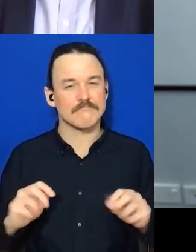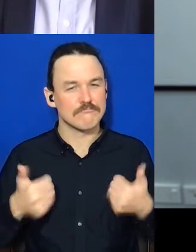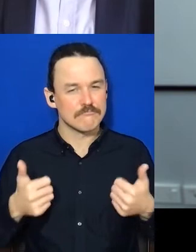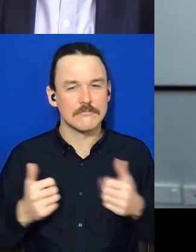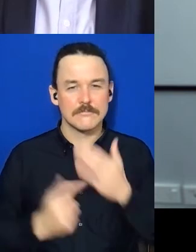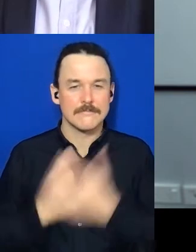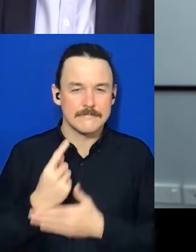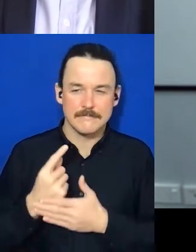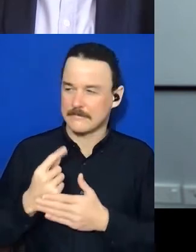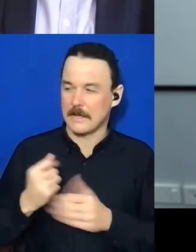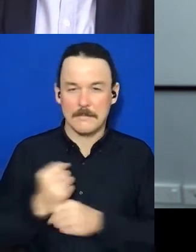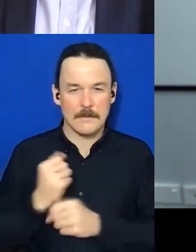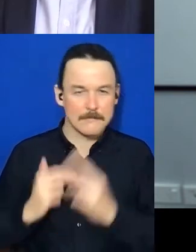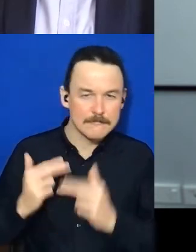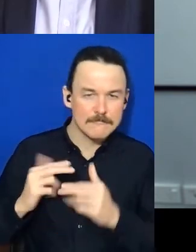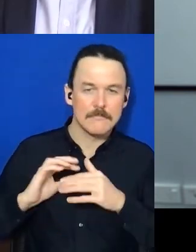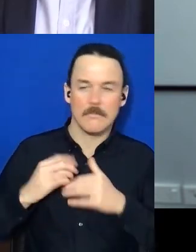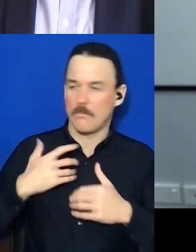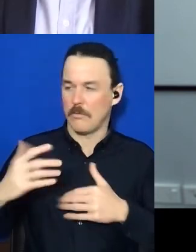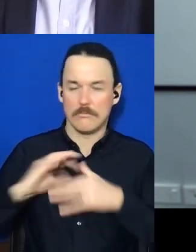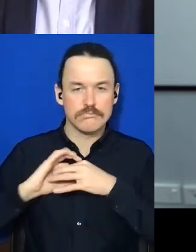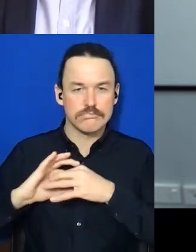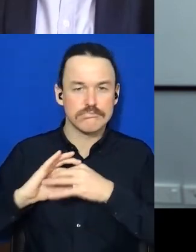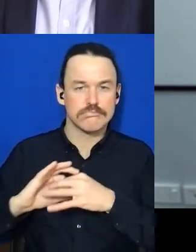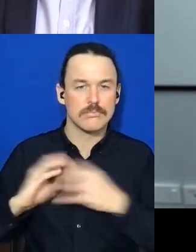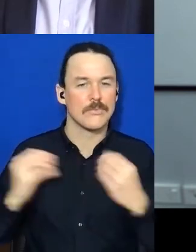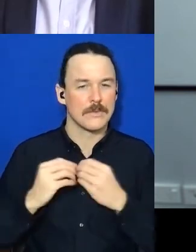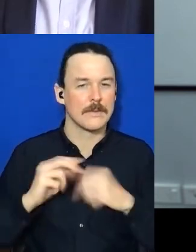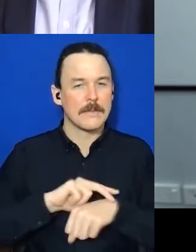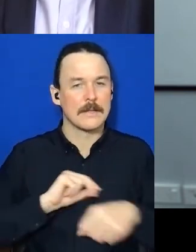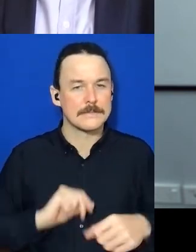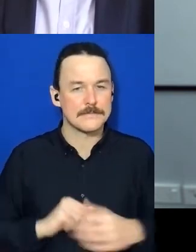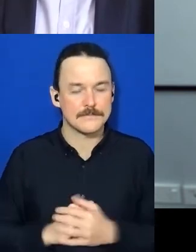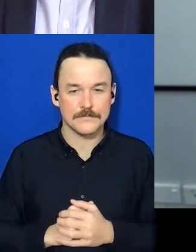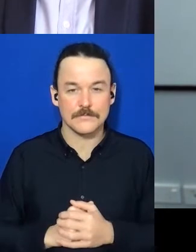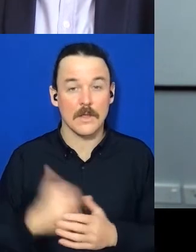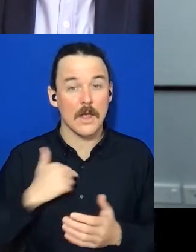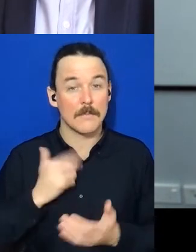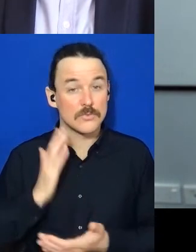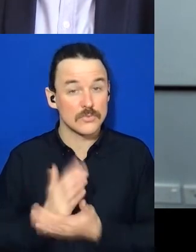a lot stronger. And I'm sure when we get to see Wally's video,